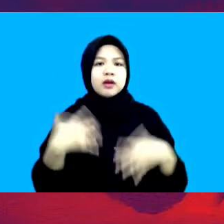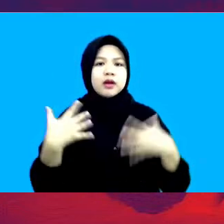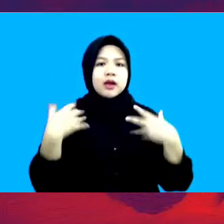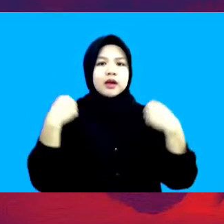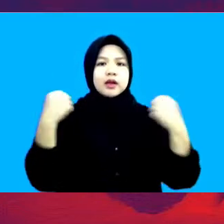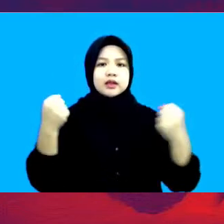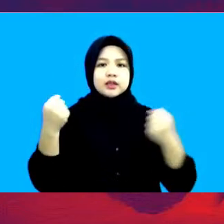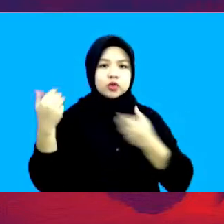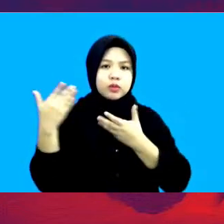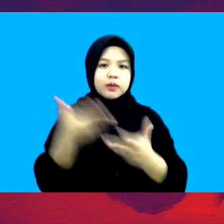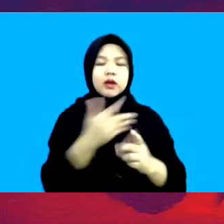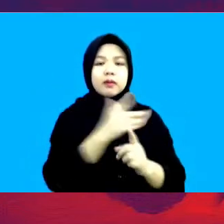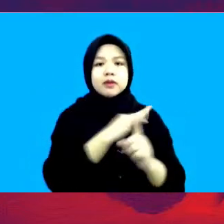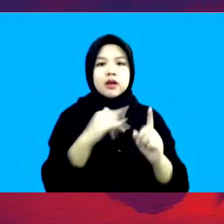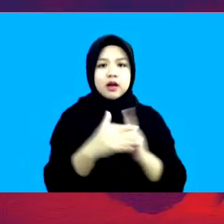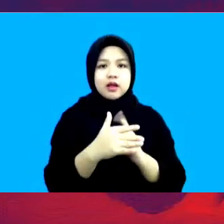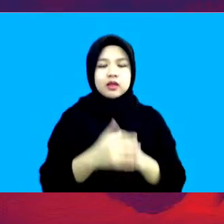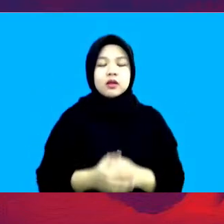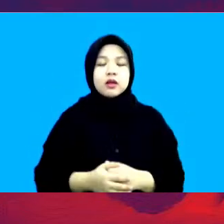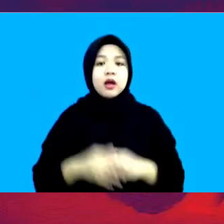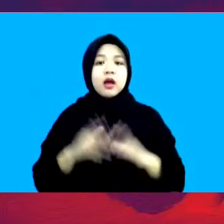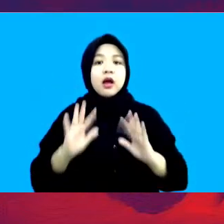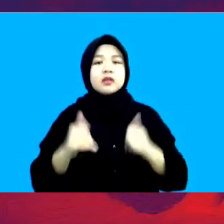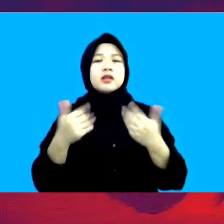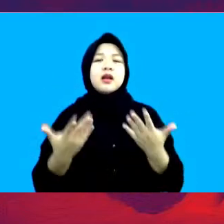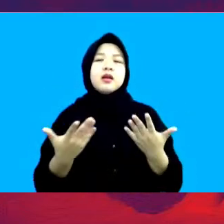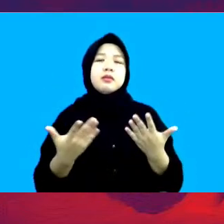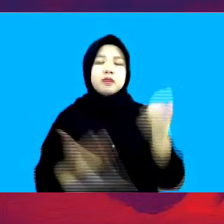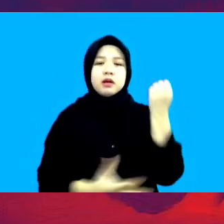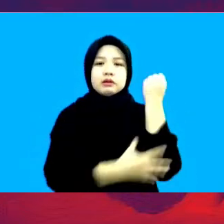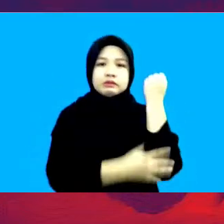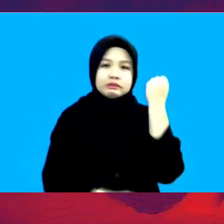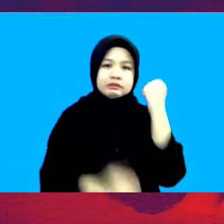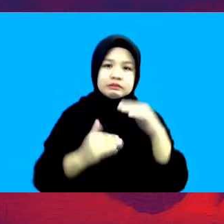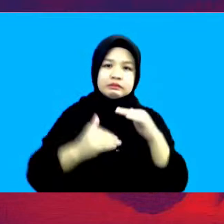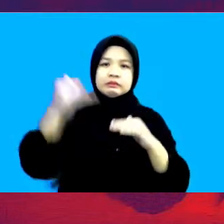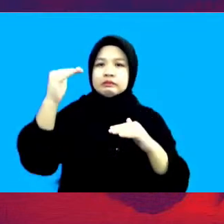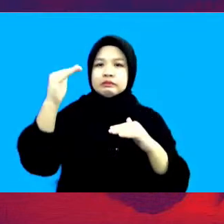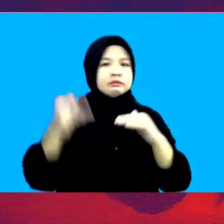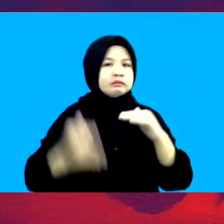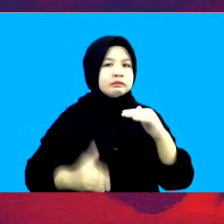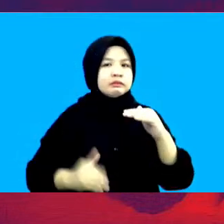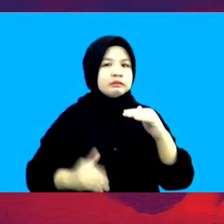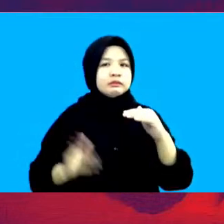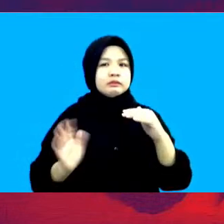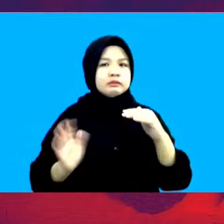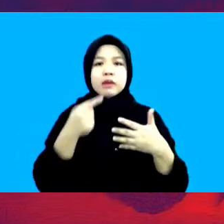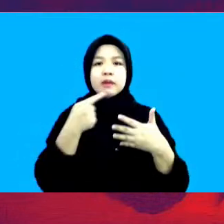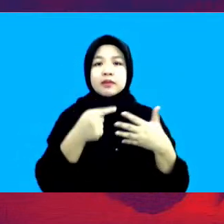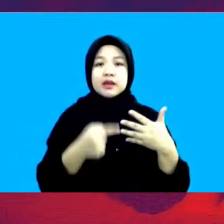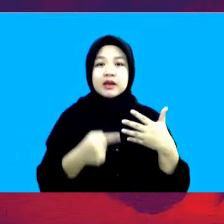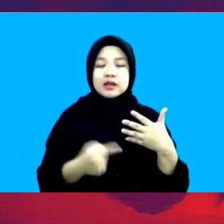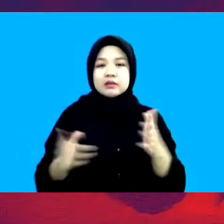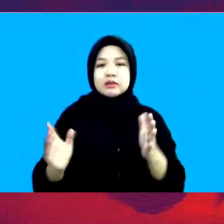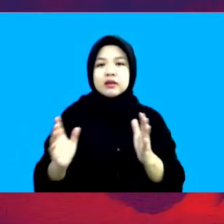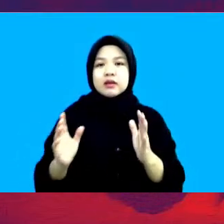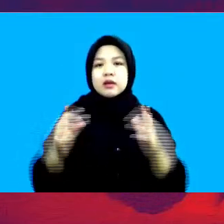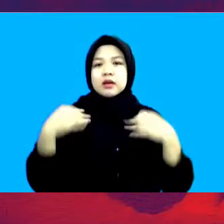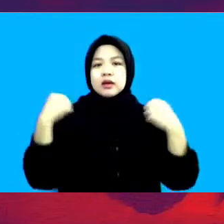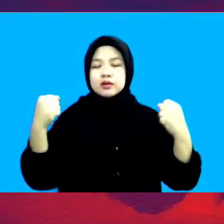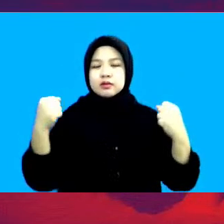As a result, our poverty rate not going up but going down, because the index for the purchasing power is